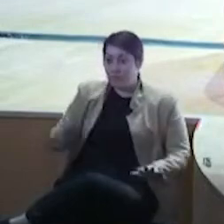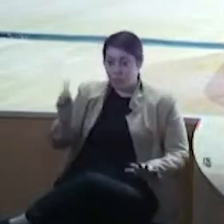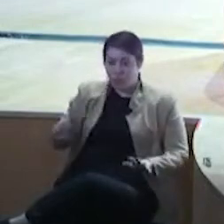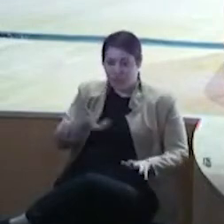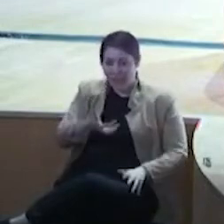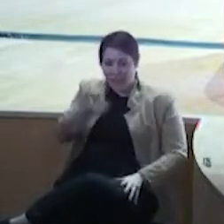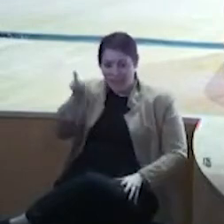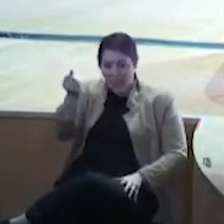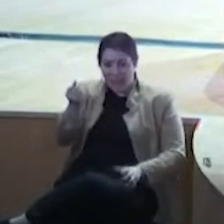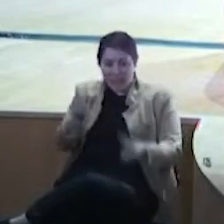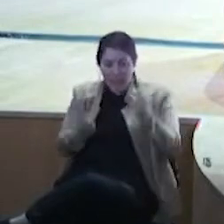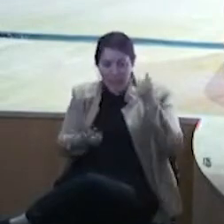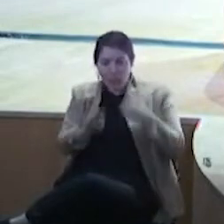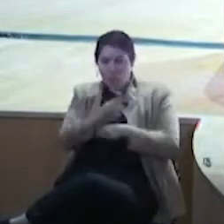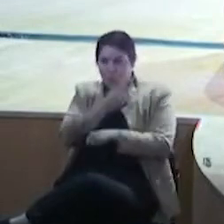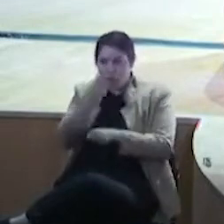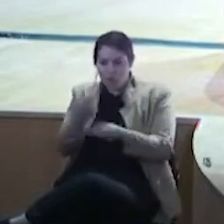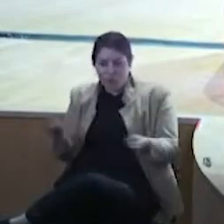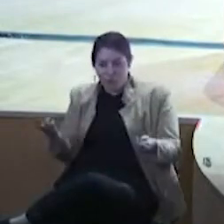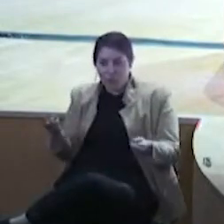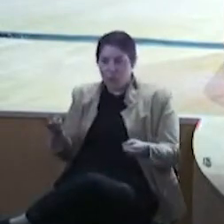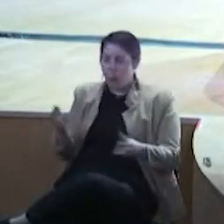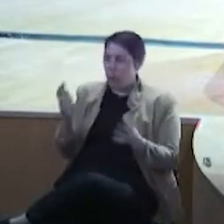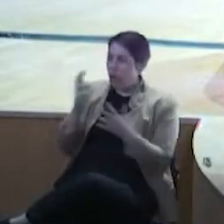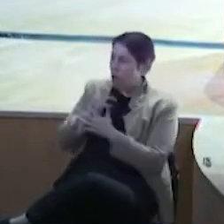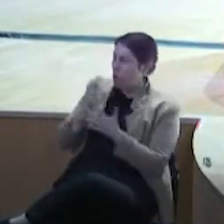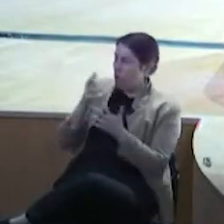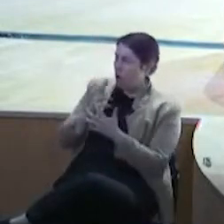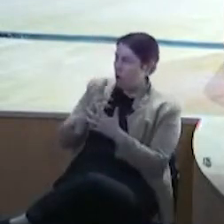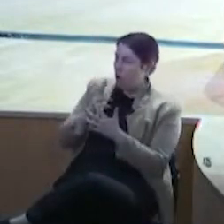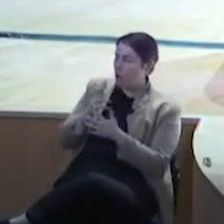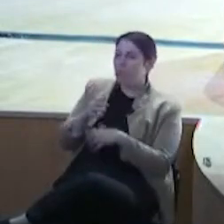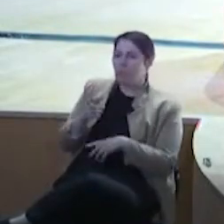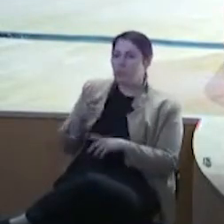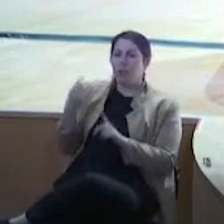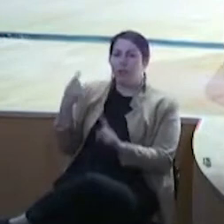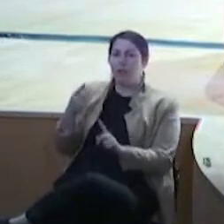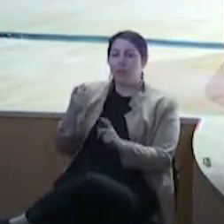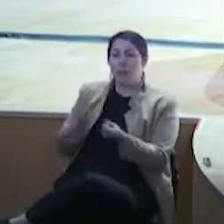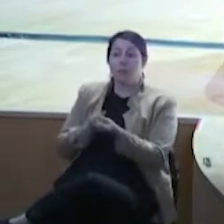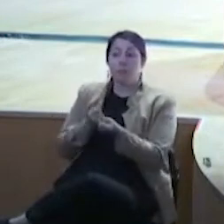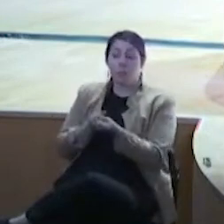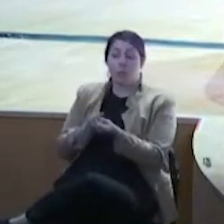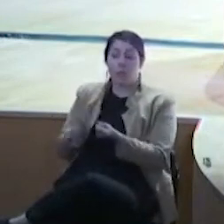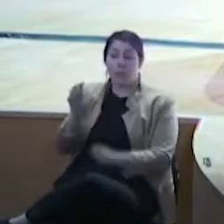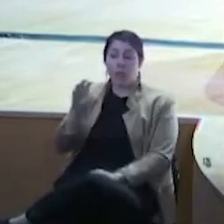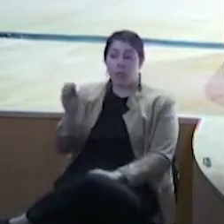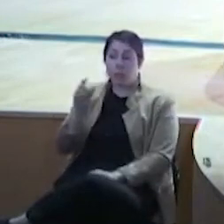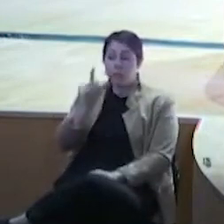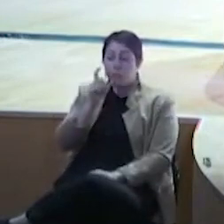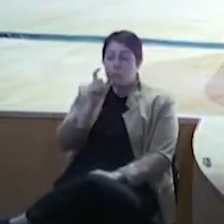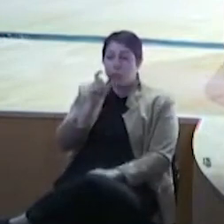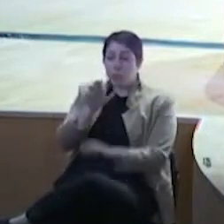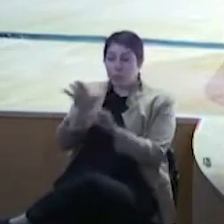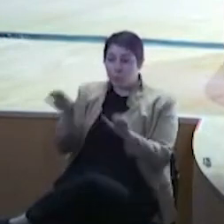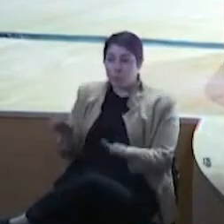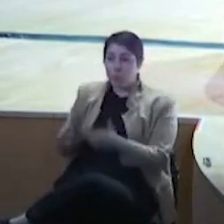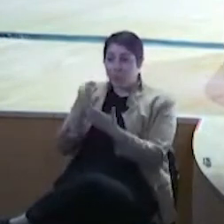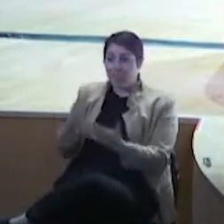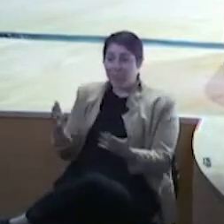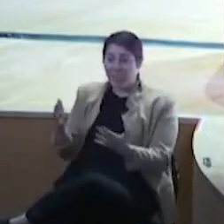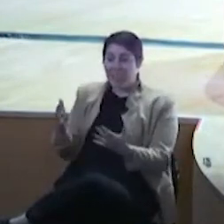derive things from, and about supporting the companies that do things in a